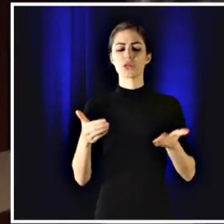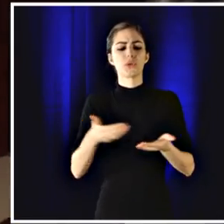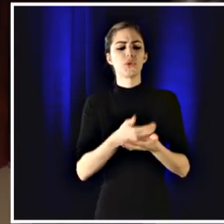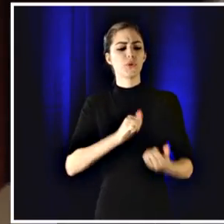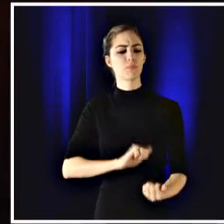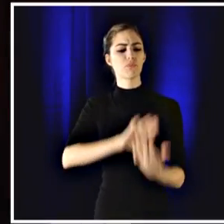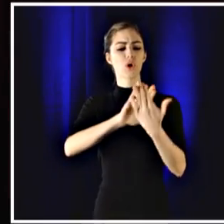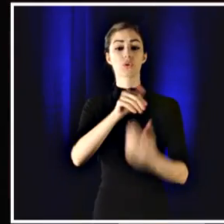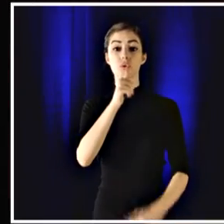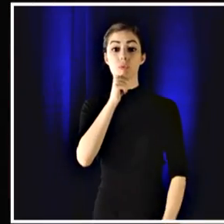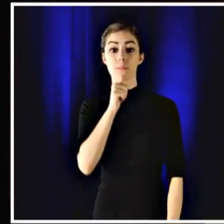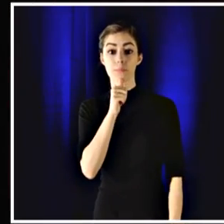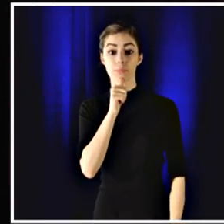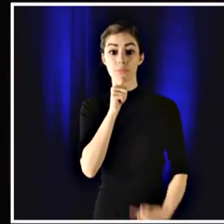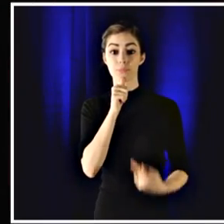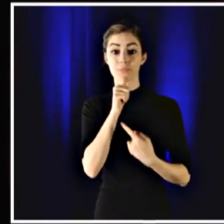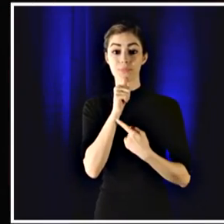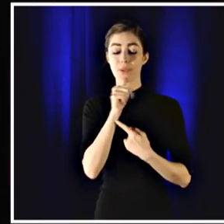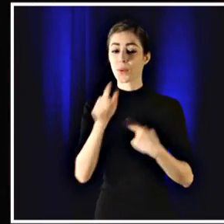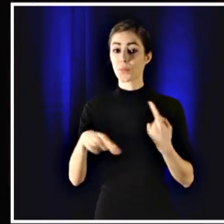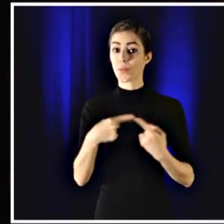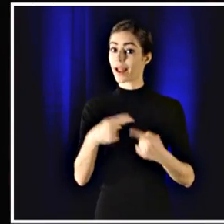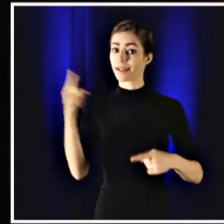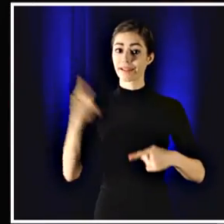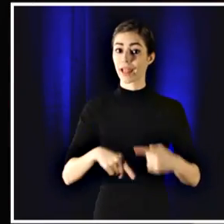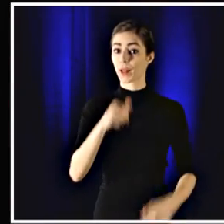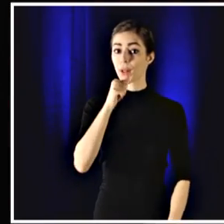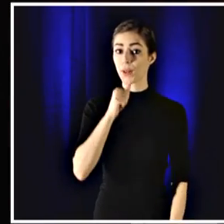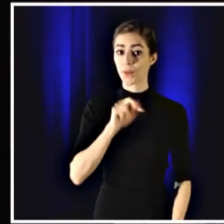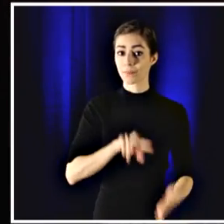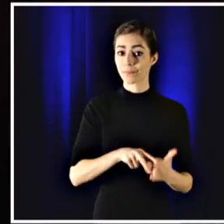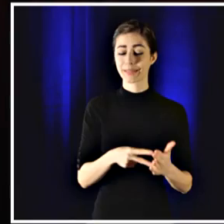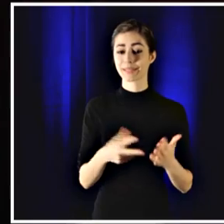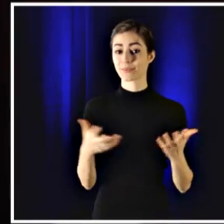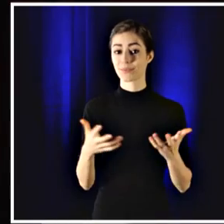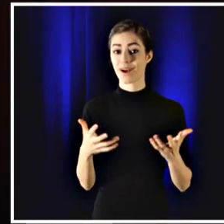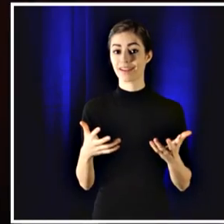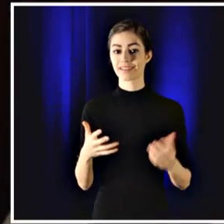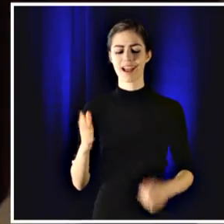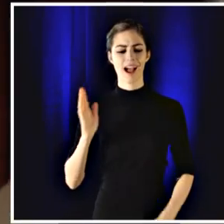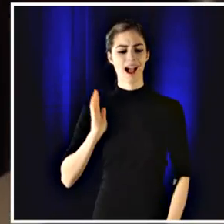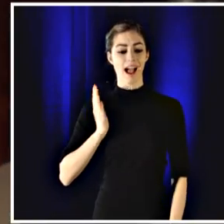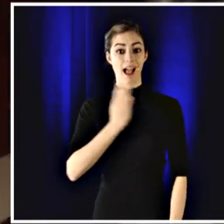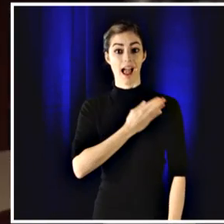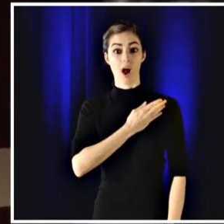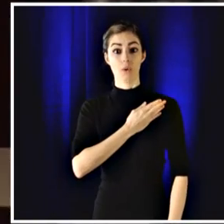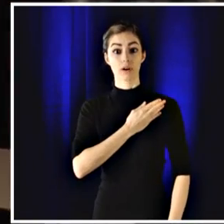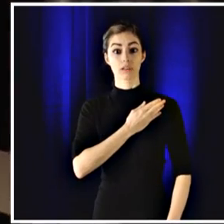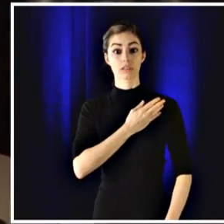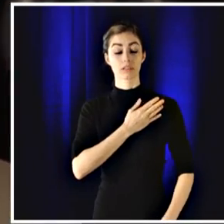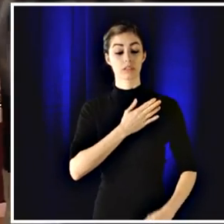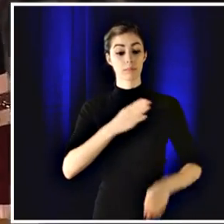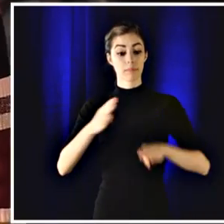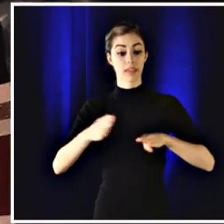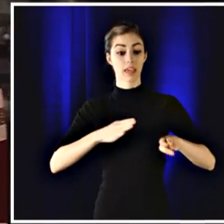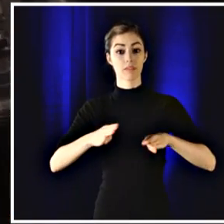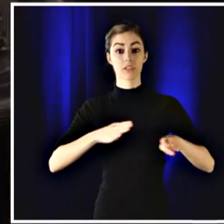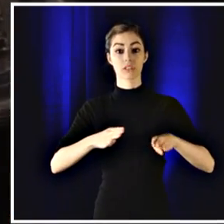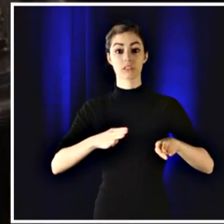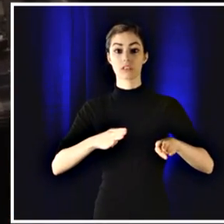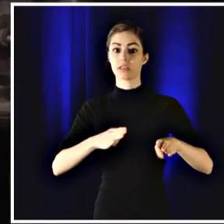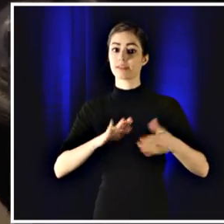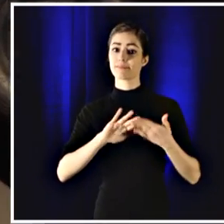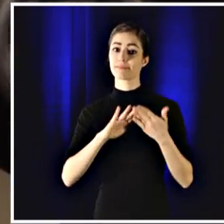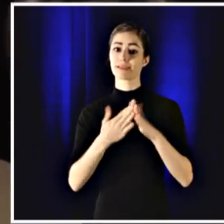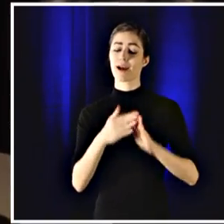when we don't have these tools for coping, we can fall prey and victim to our own unhealthy behaviors. And sadly, this is